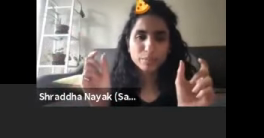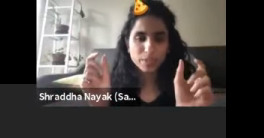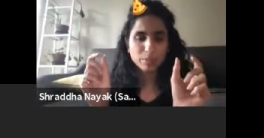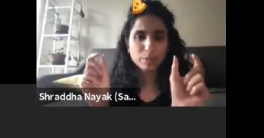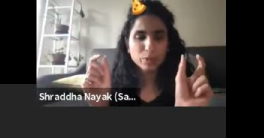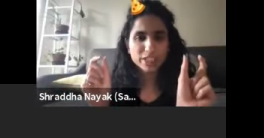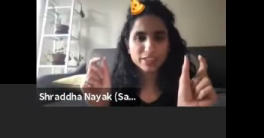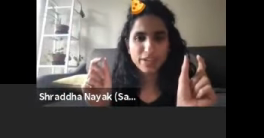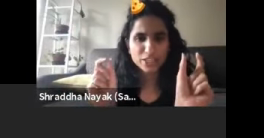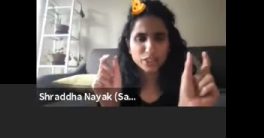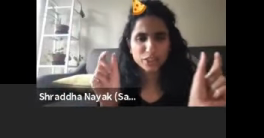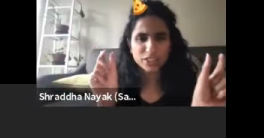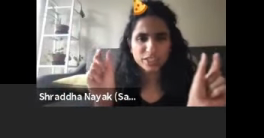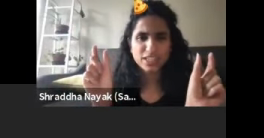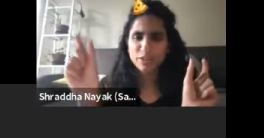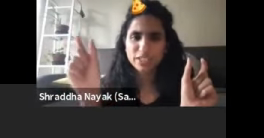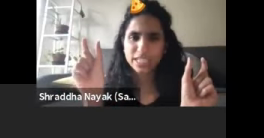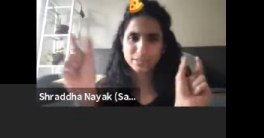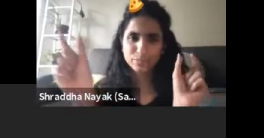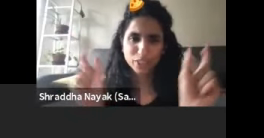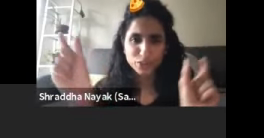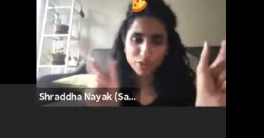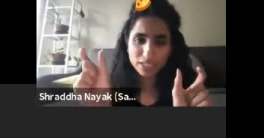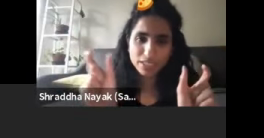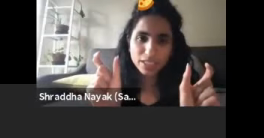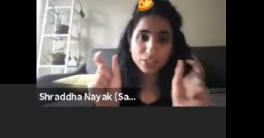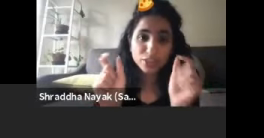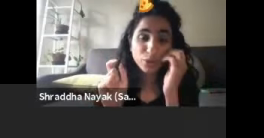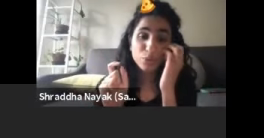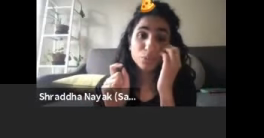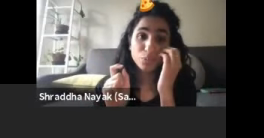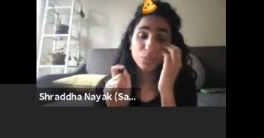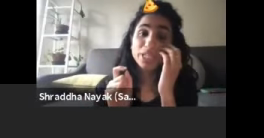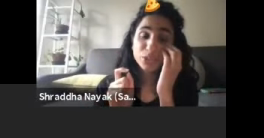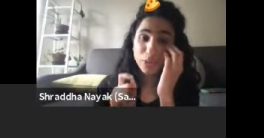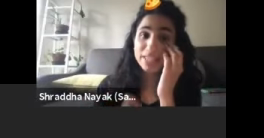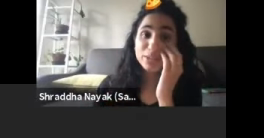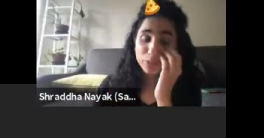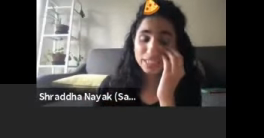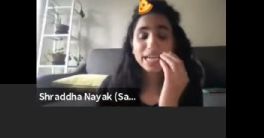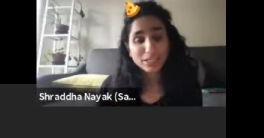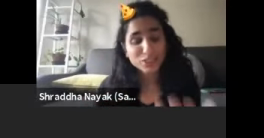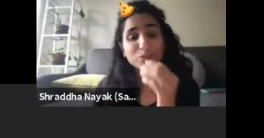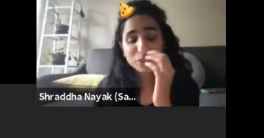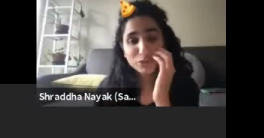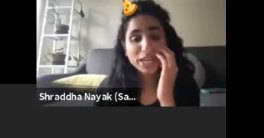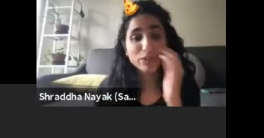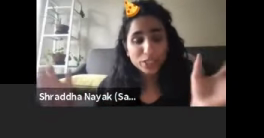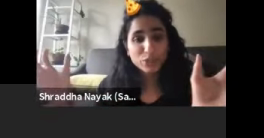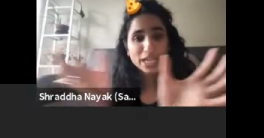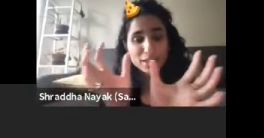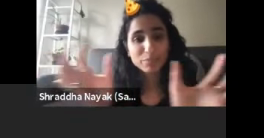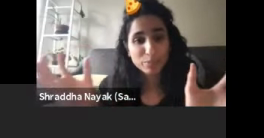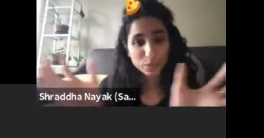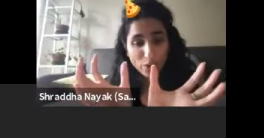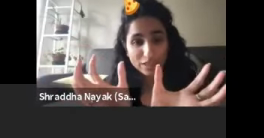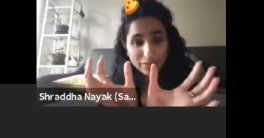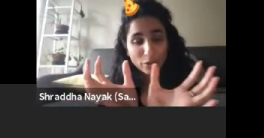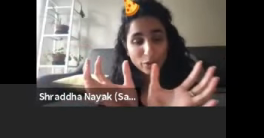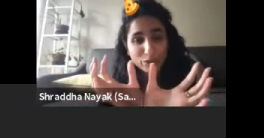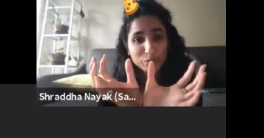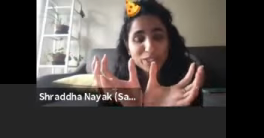and people would have actually just discovered like bits of it. So okay. We do, I think so you're right. We do kind of